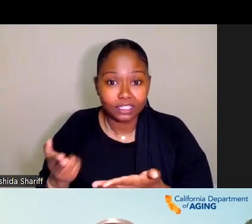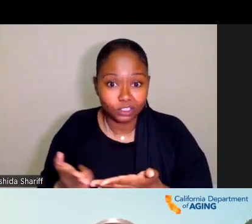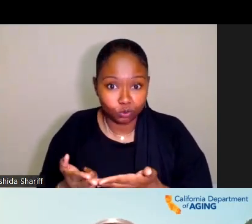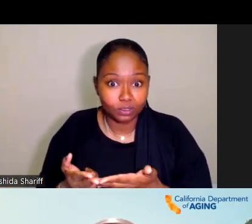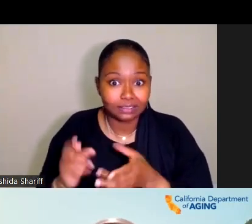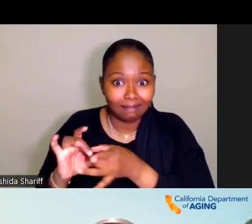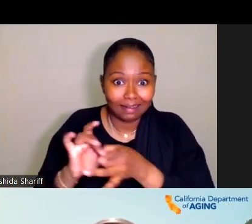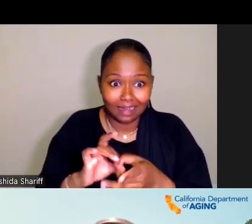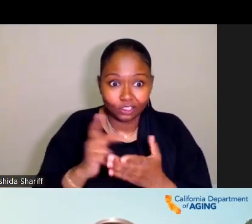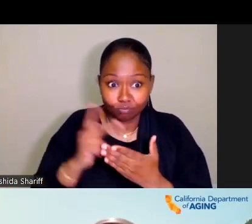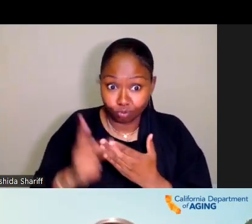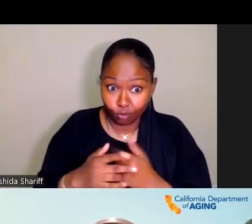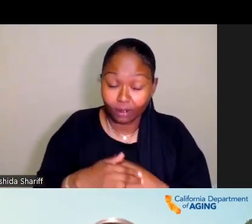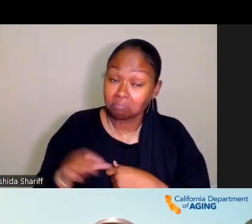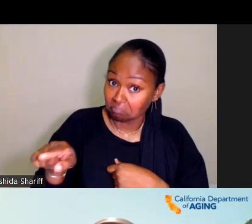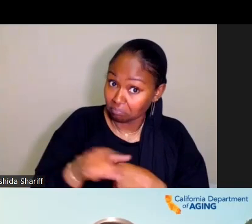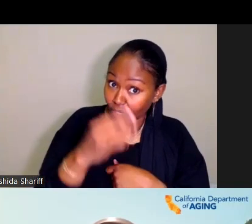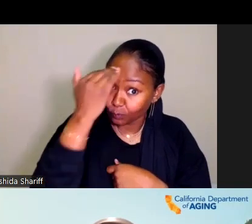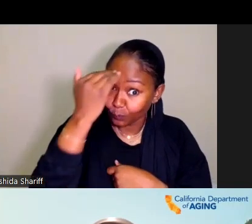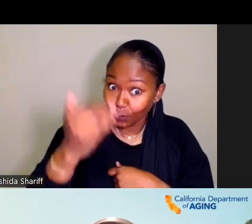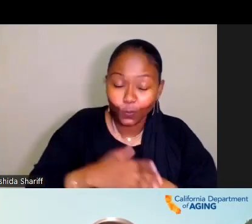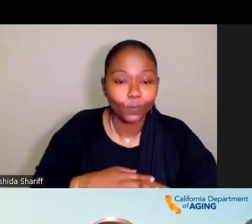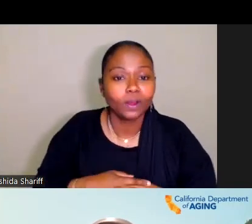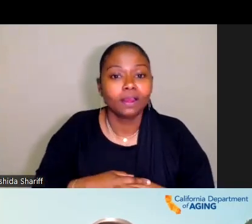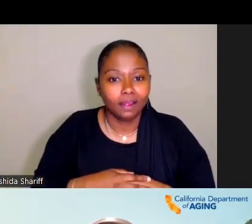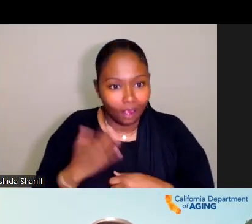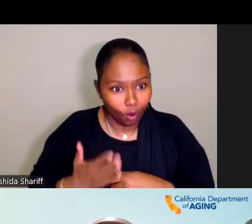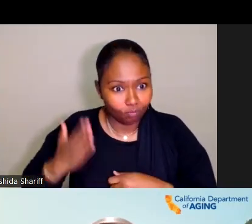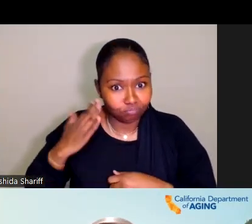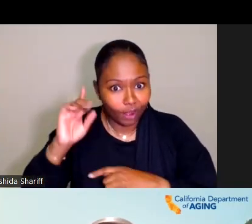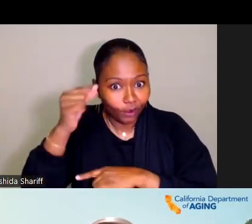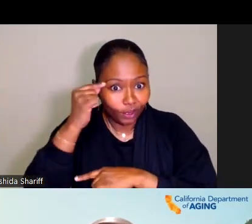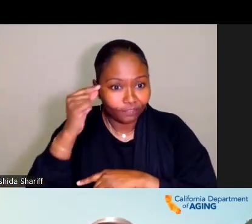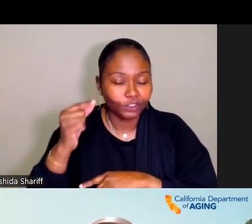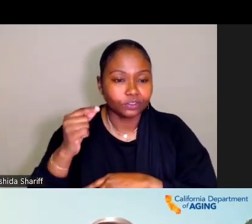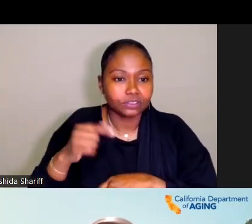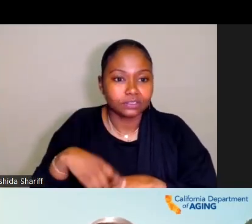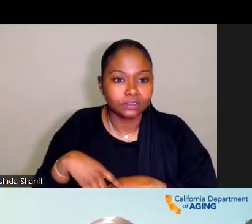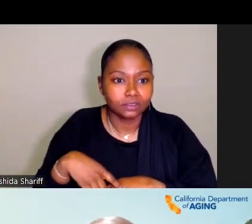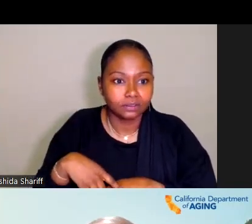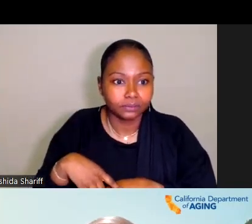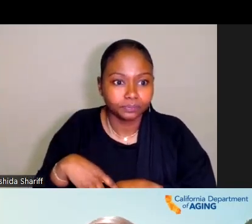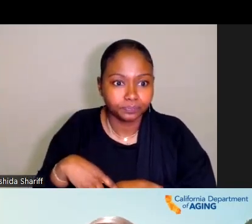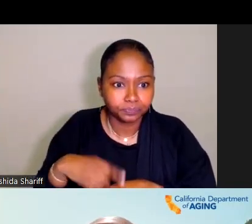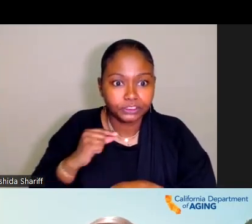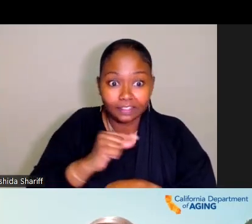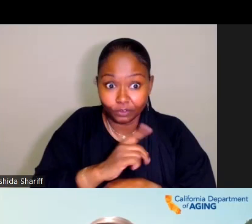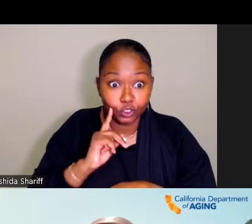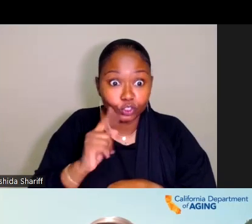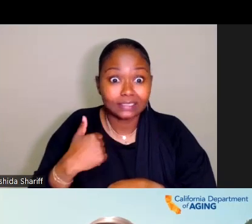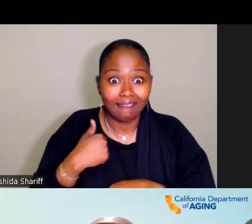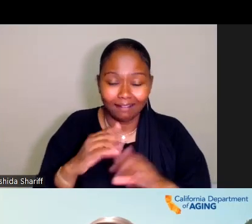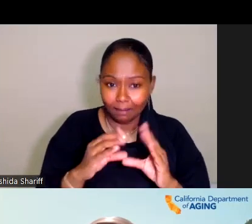familiar with. Our legislature and prior governors made a commitment to the ADRC expansion, and